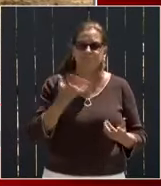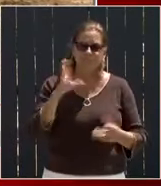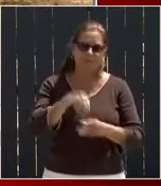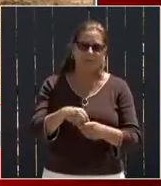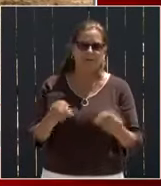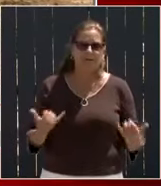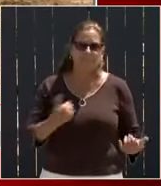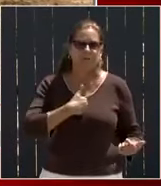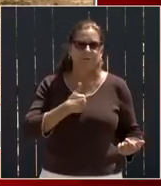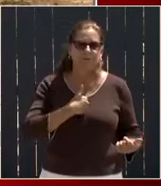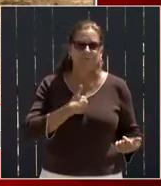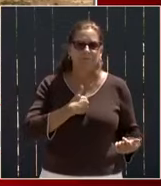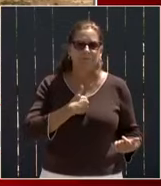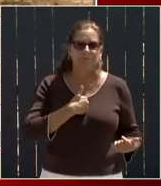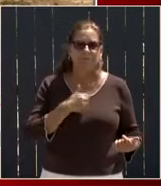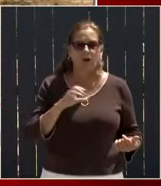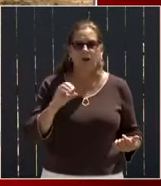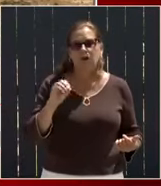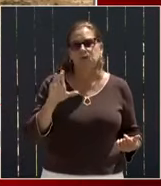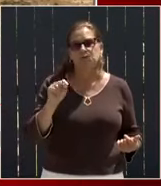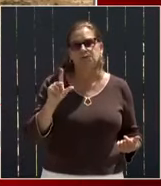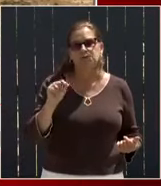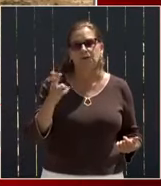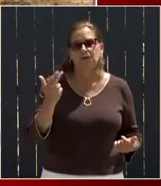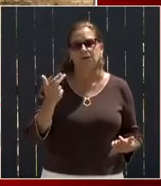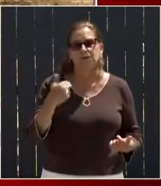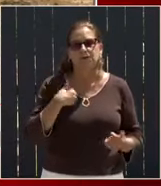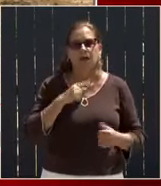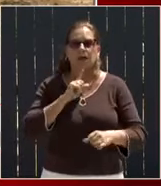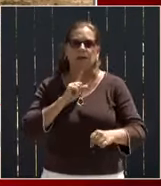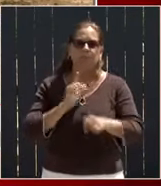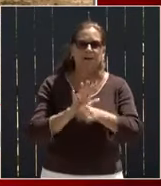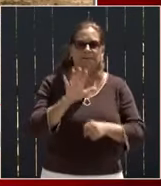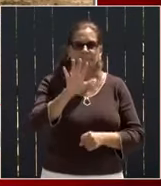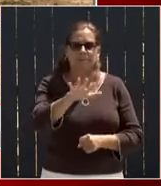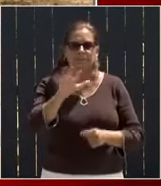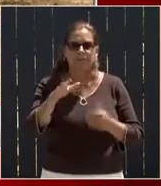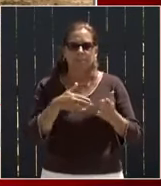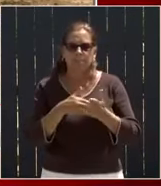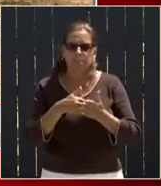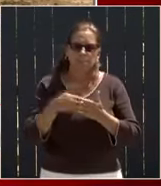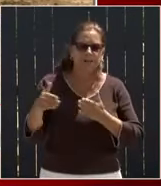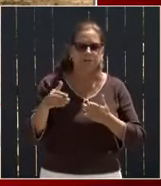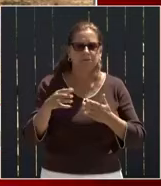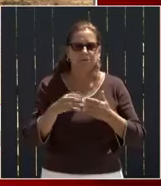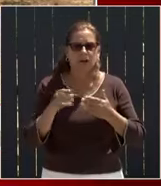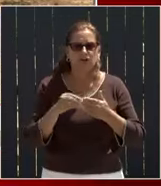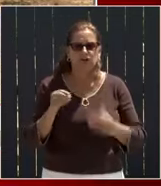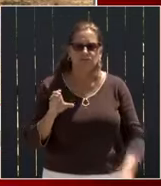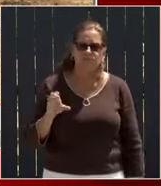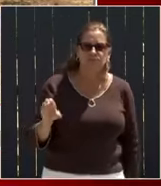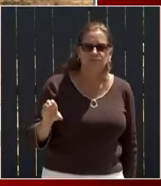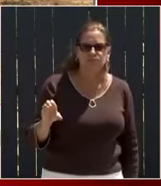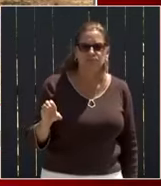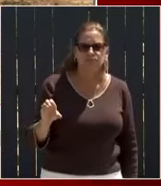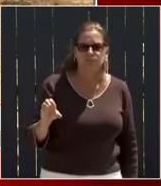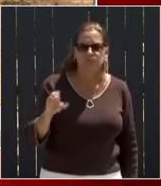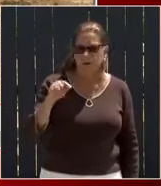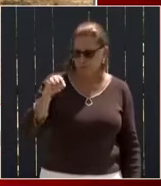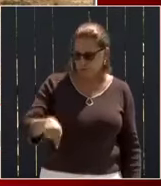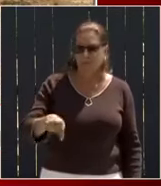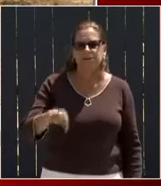So in October 2013, I committed $55 million, since raised that. But Skyland was important to me as well. So I